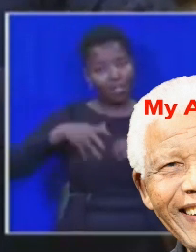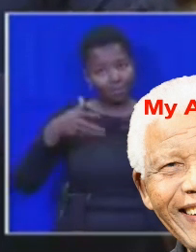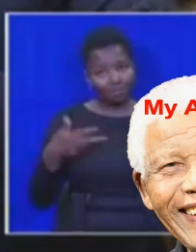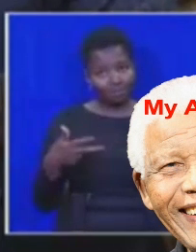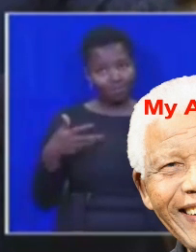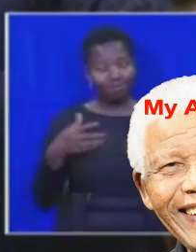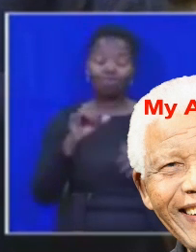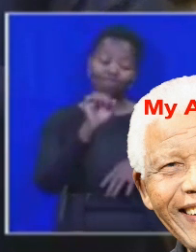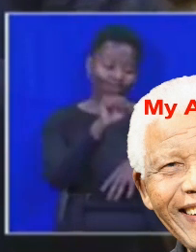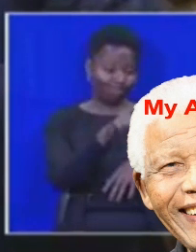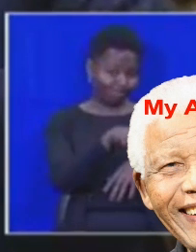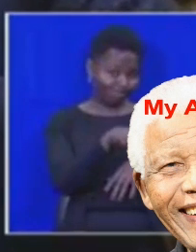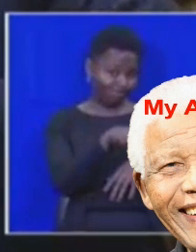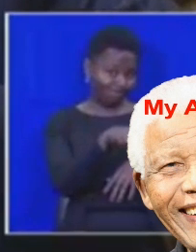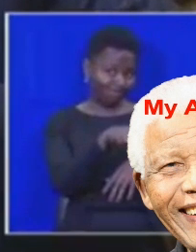yebo,